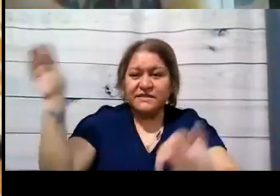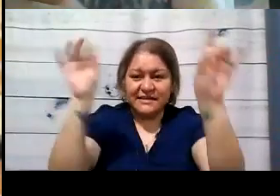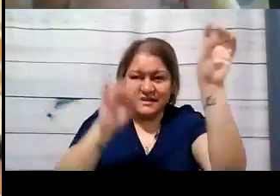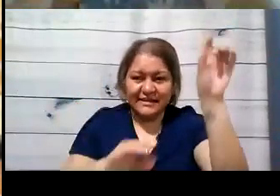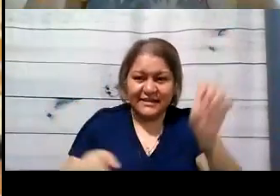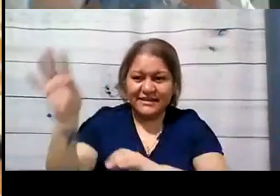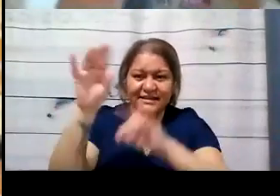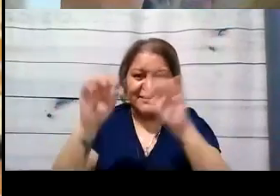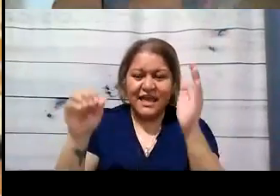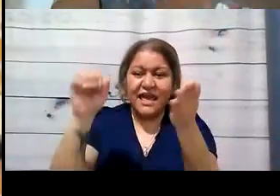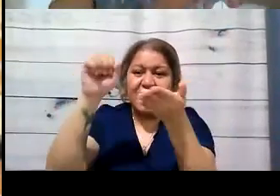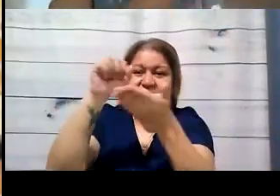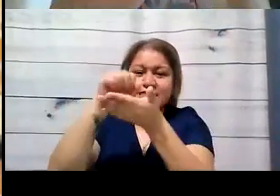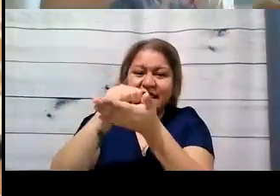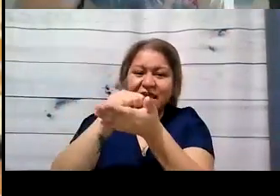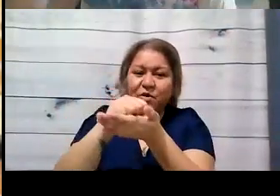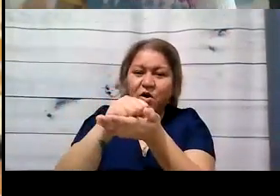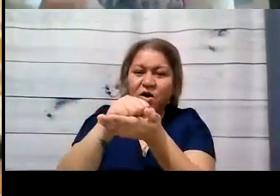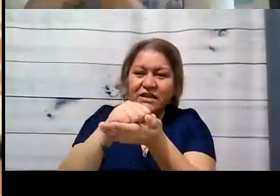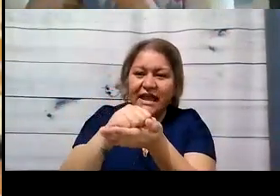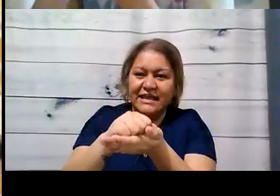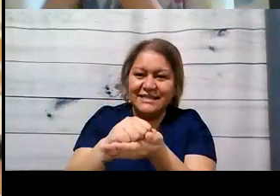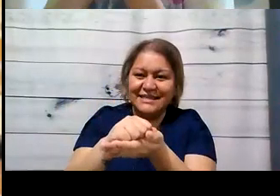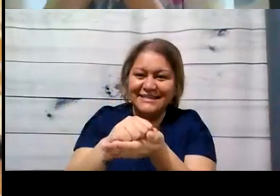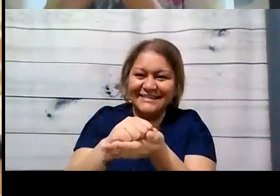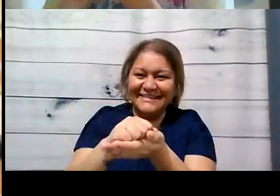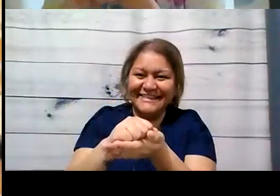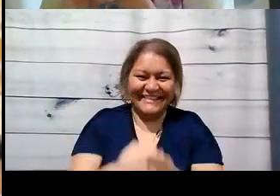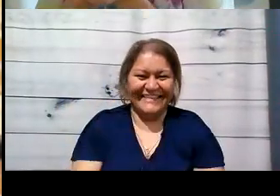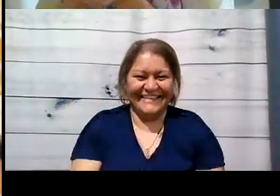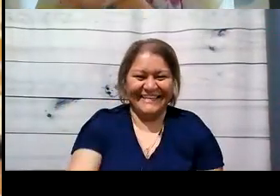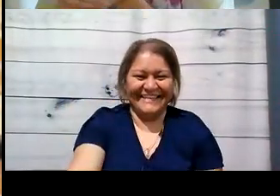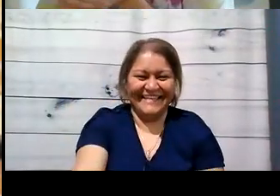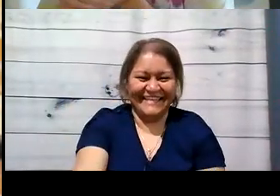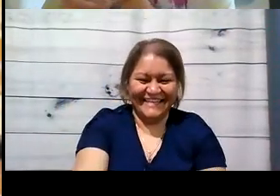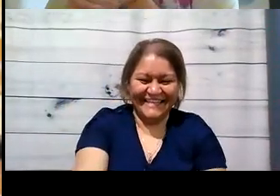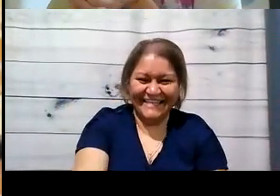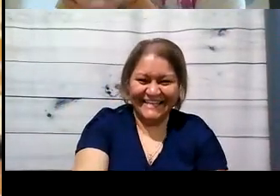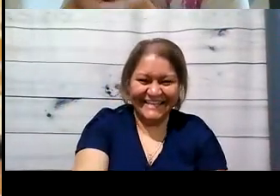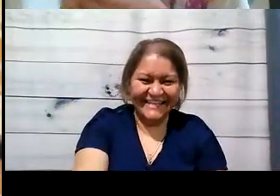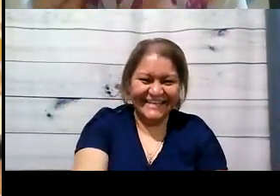day, bzzz. And sleep all night.